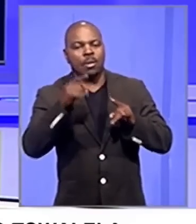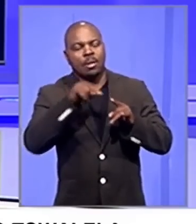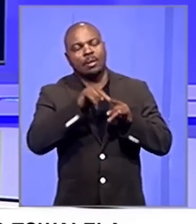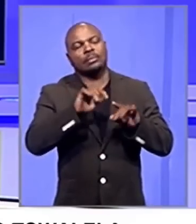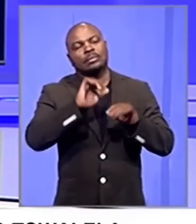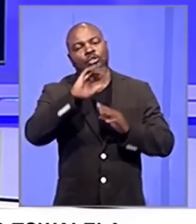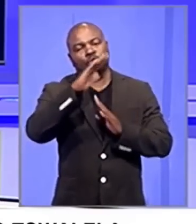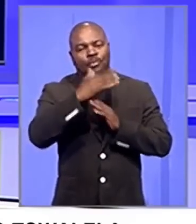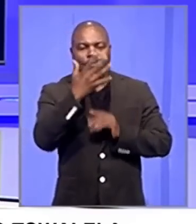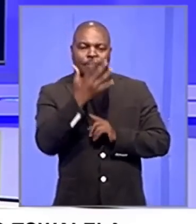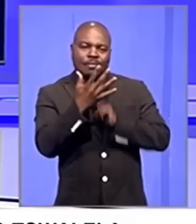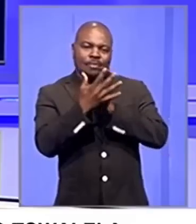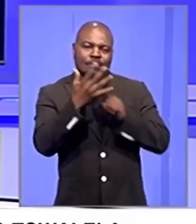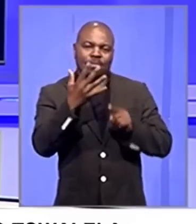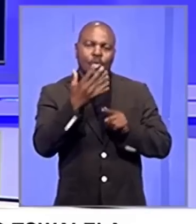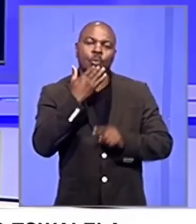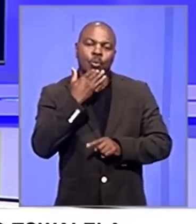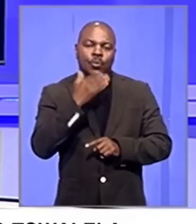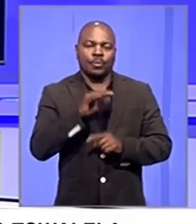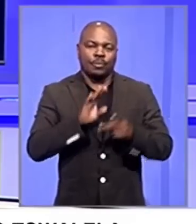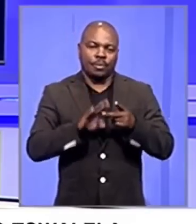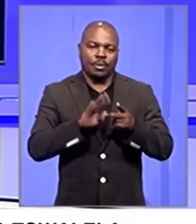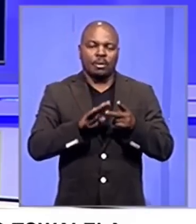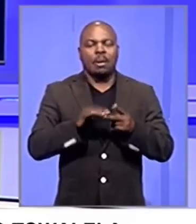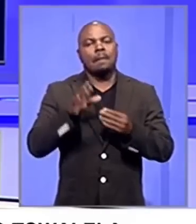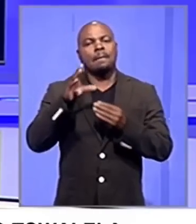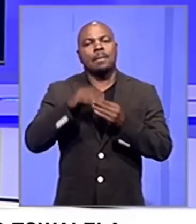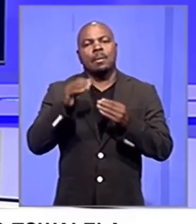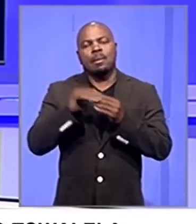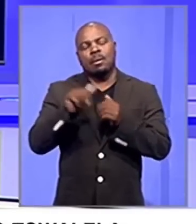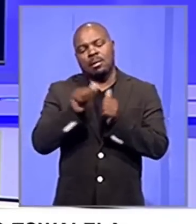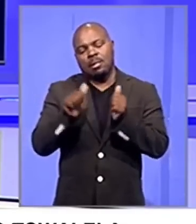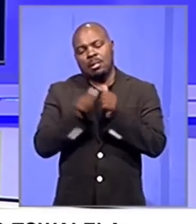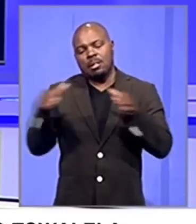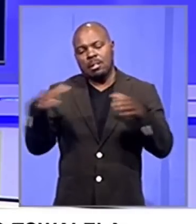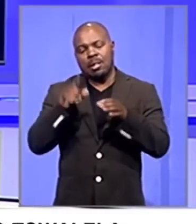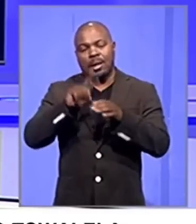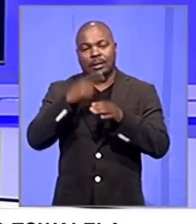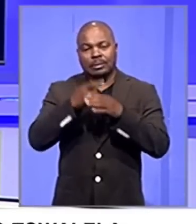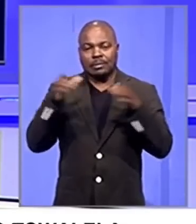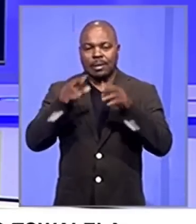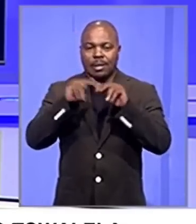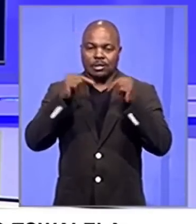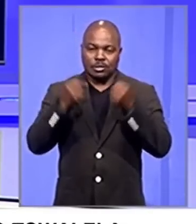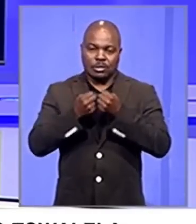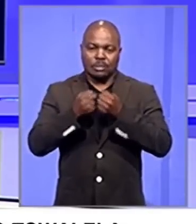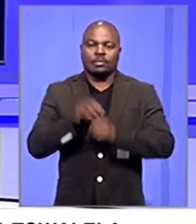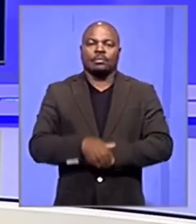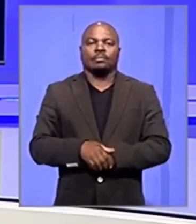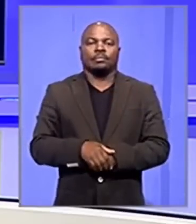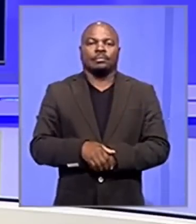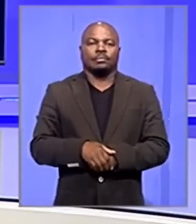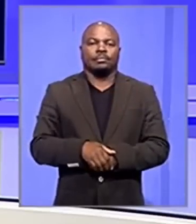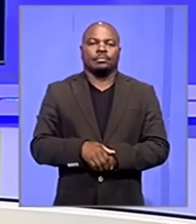bale batlhano a kwa godimo ga mmogo le ditokololo tsa tlaleletso tsa komiti khuduthamaga ya bosetšhaba ya